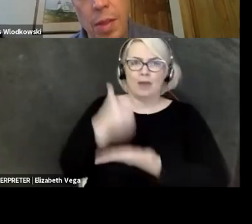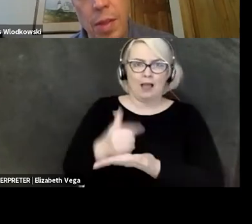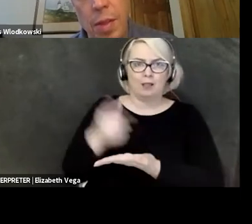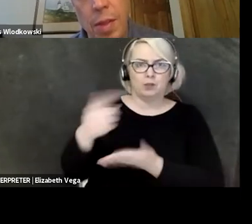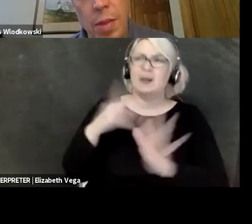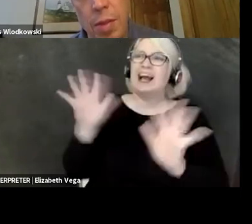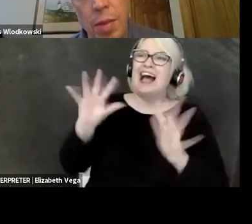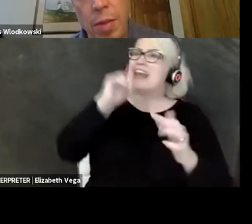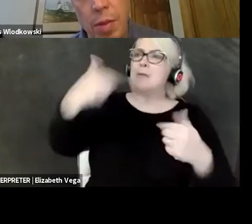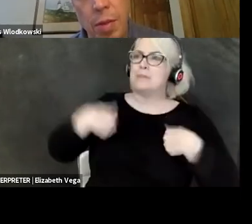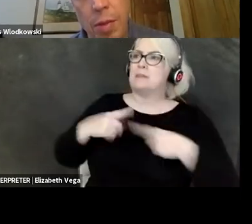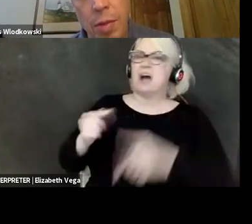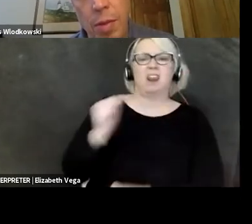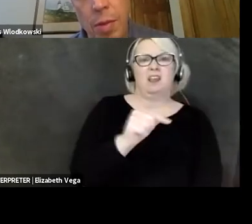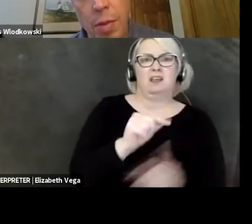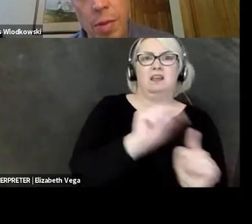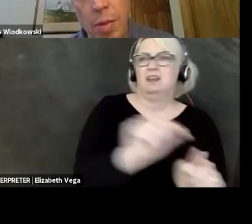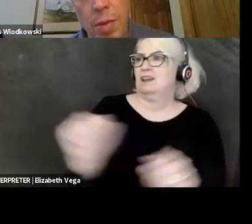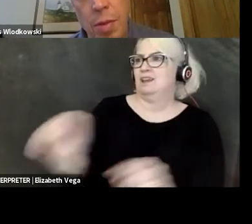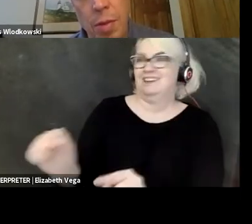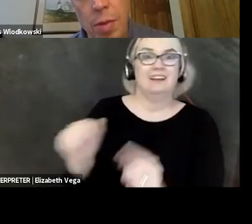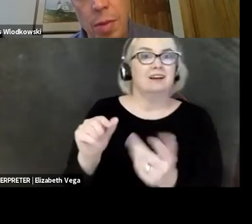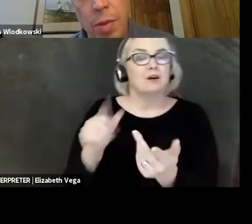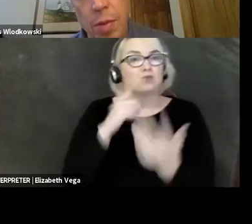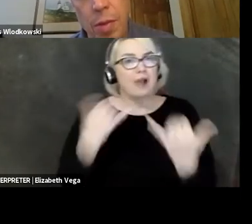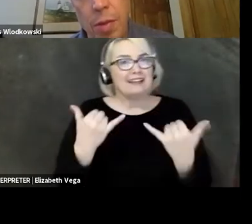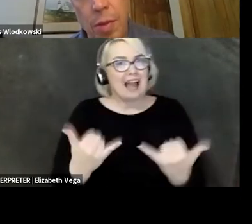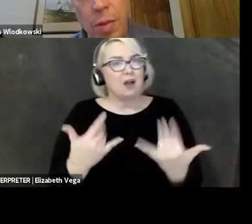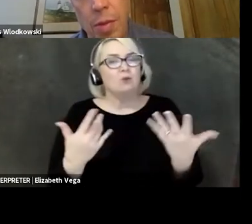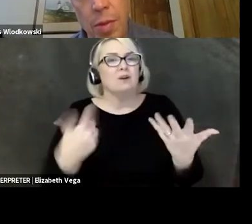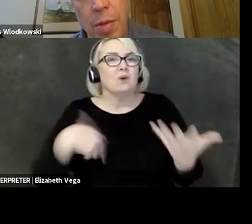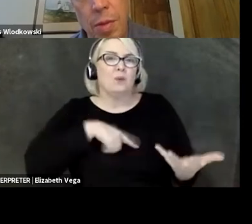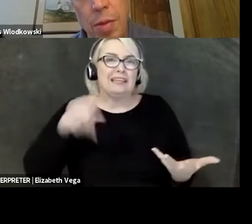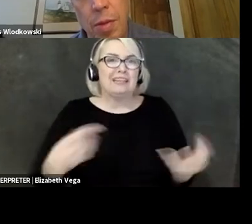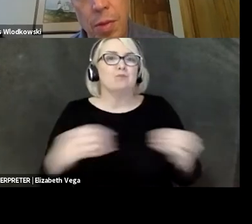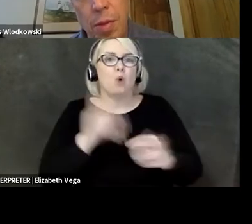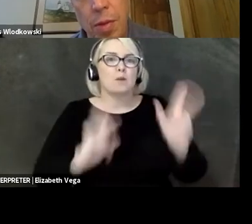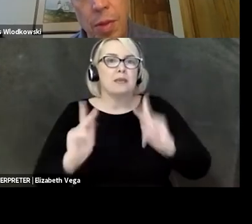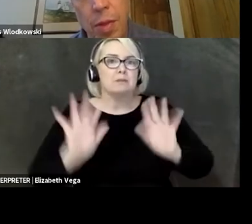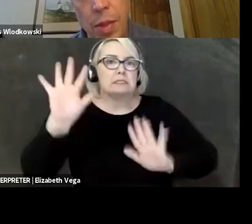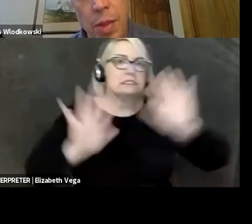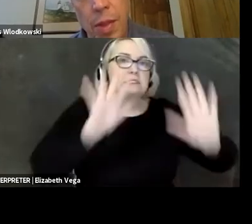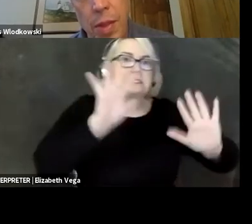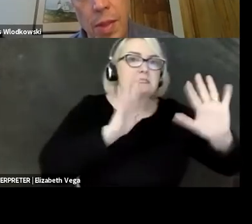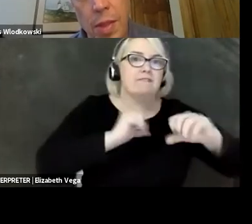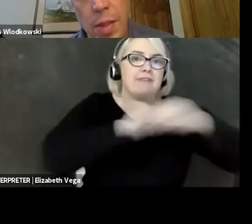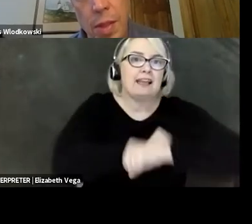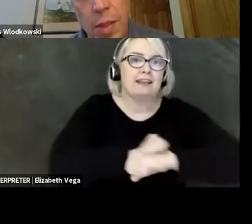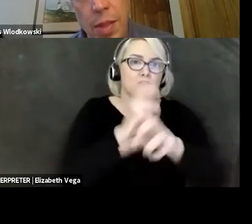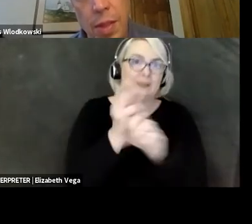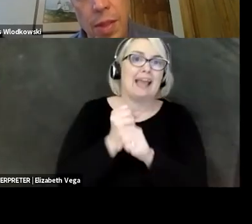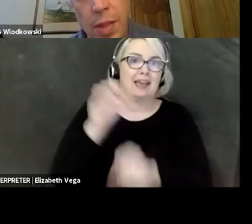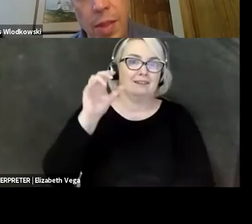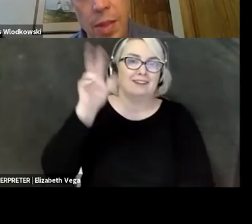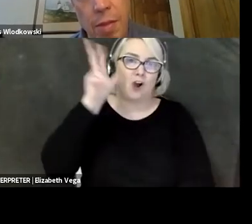this stage in the game, more about having more people fight the good fight than necessarily, you know,